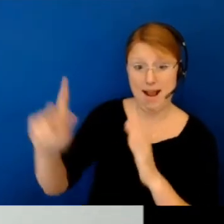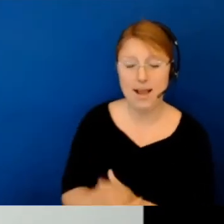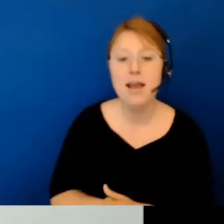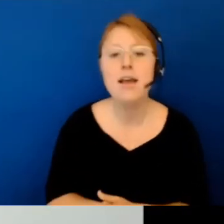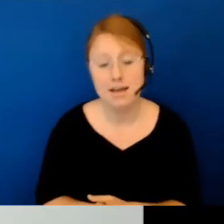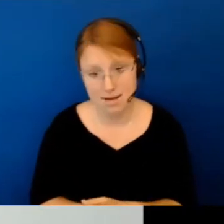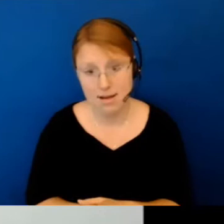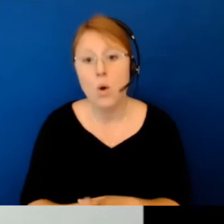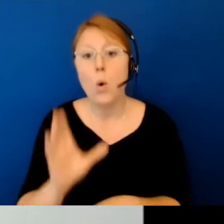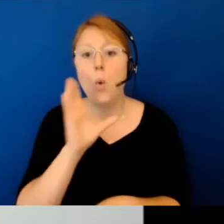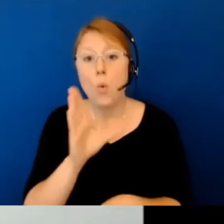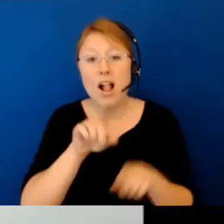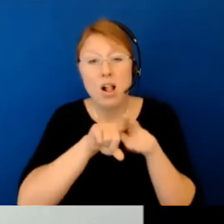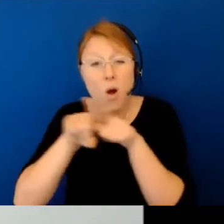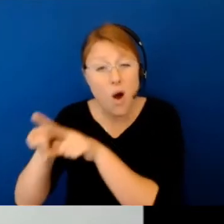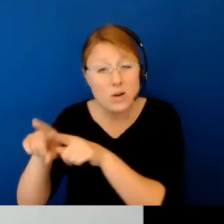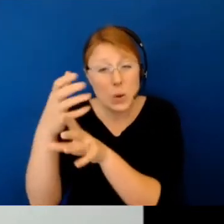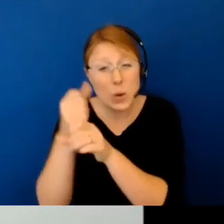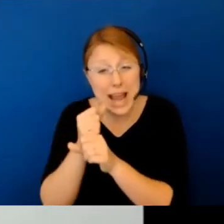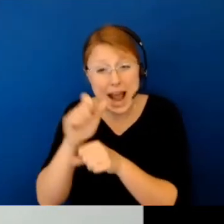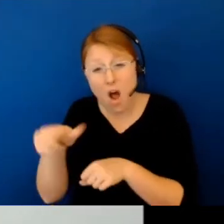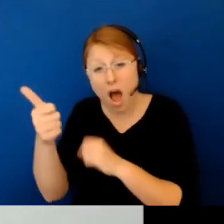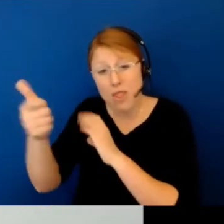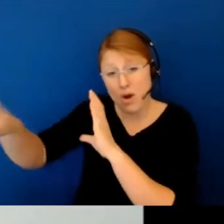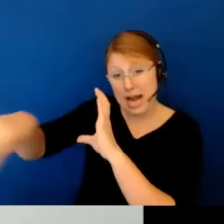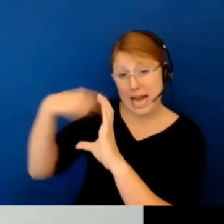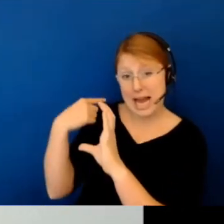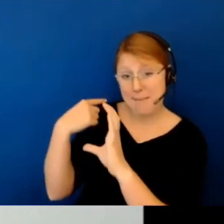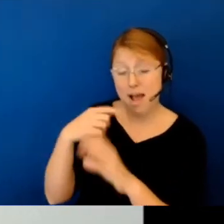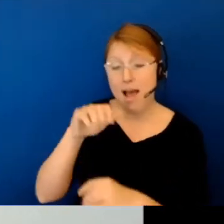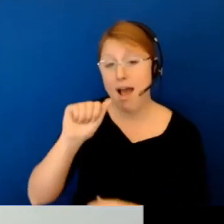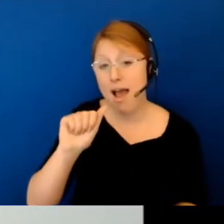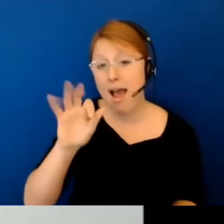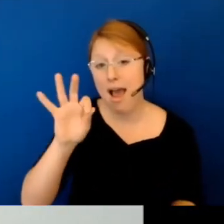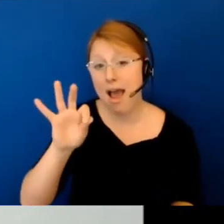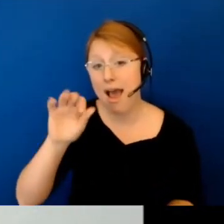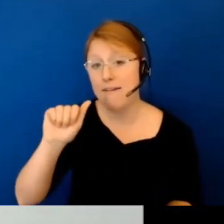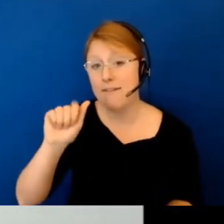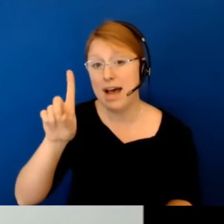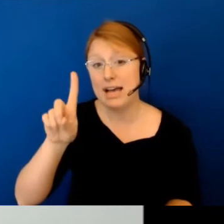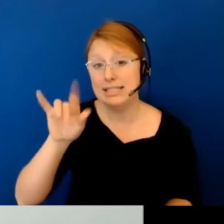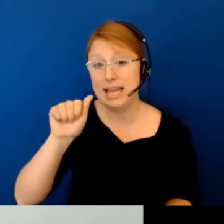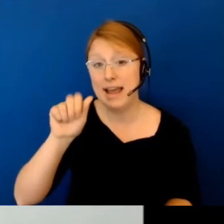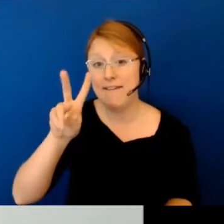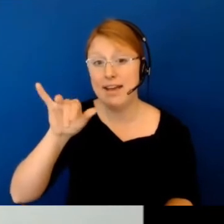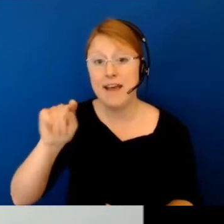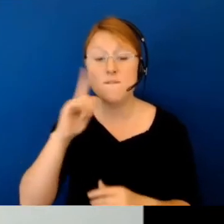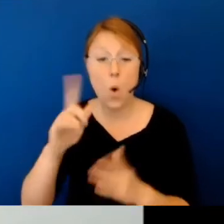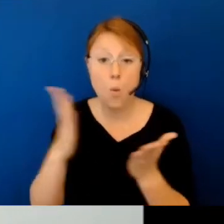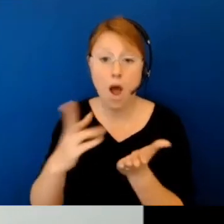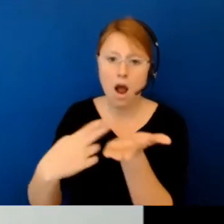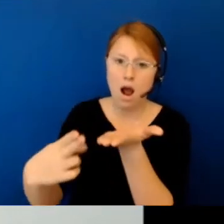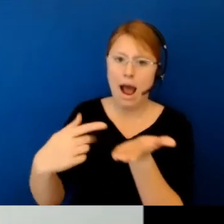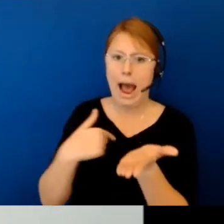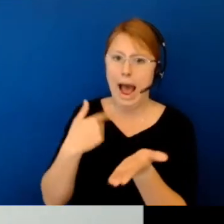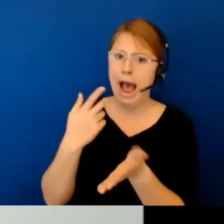accessible affidavit document either by email or online through the Voting Works website. The Secretary